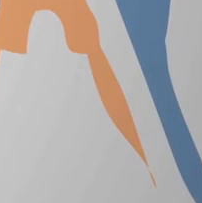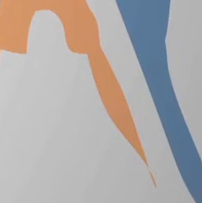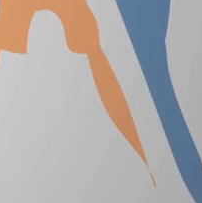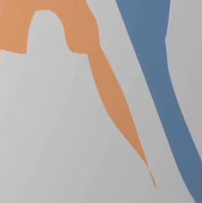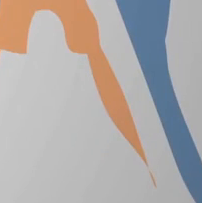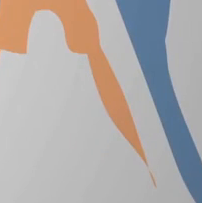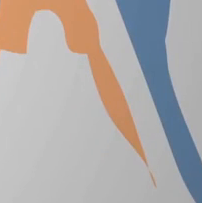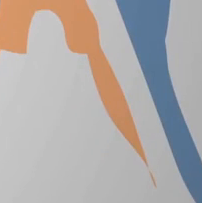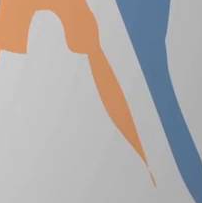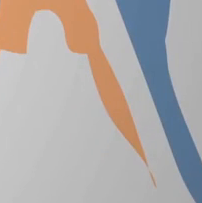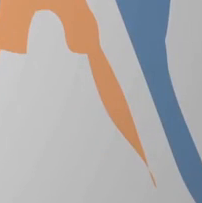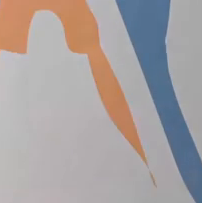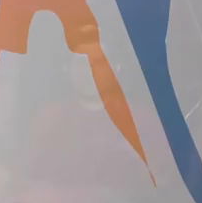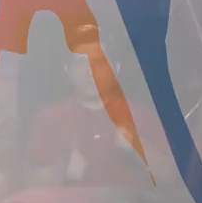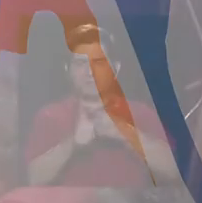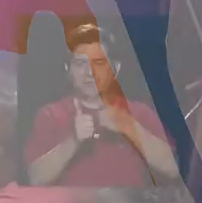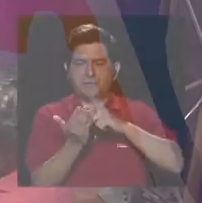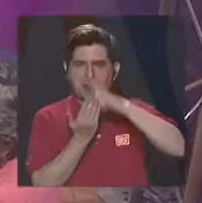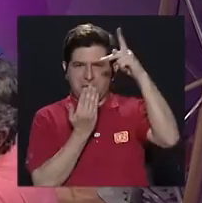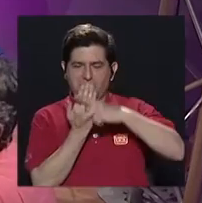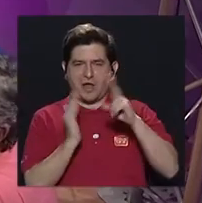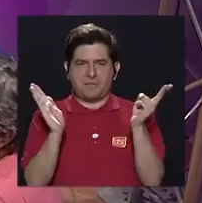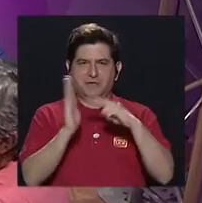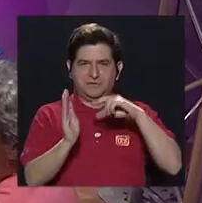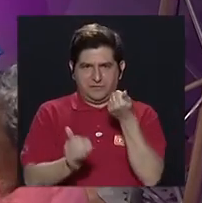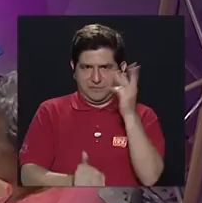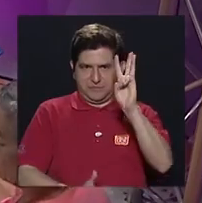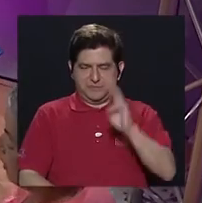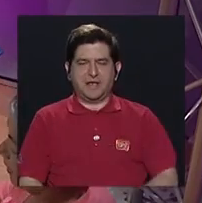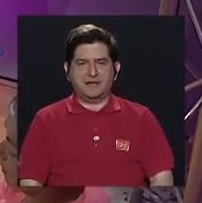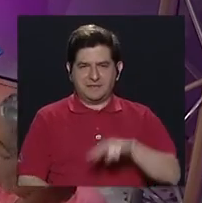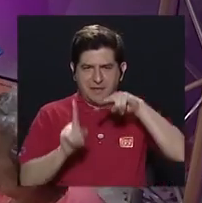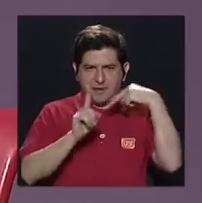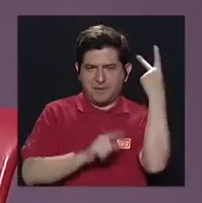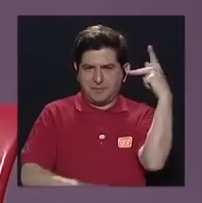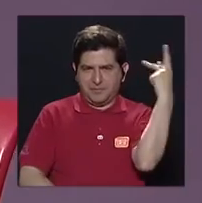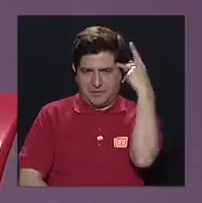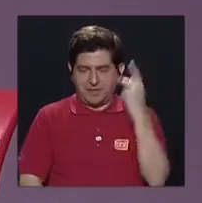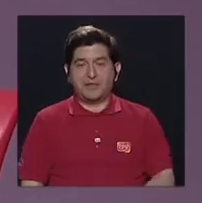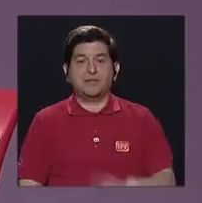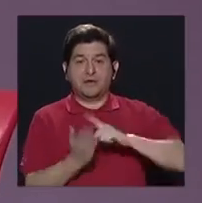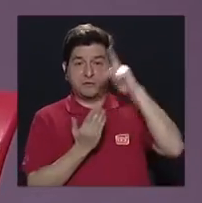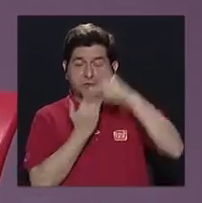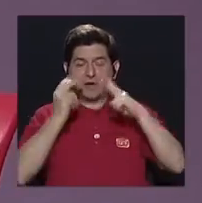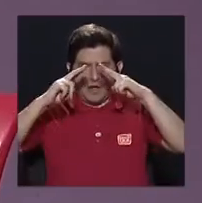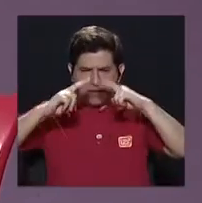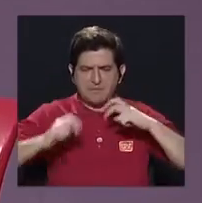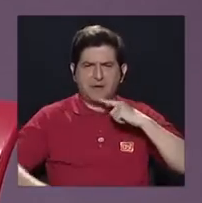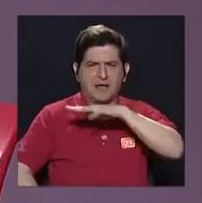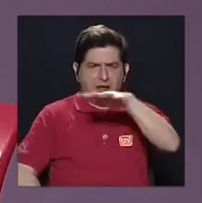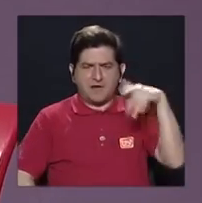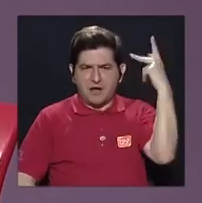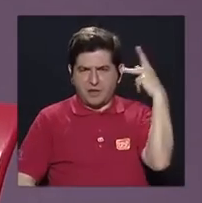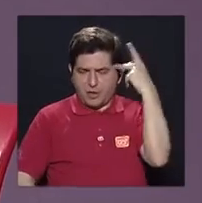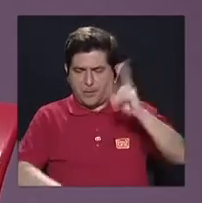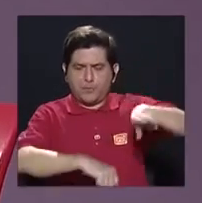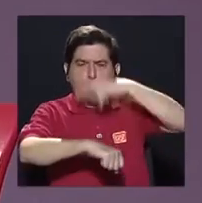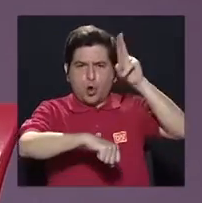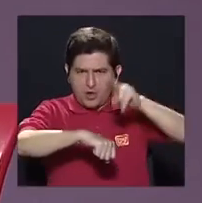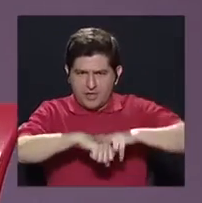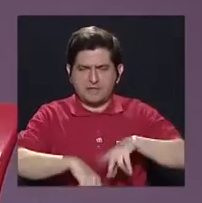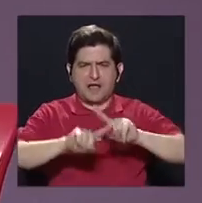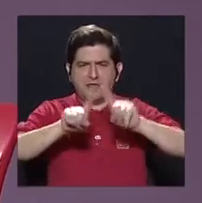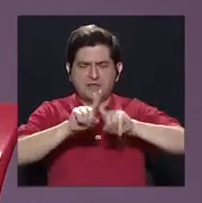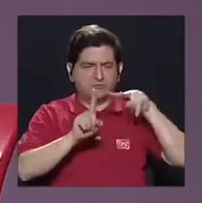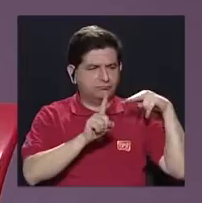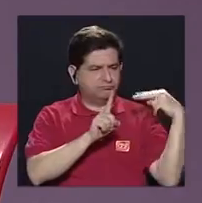Welcome to this first program of 2016 of Miradas Políticas. A program of analysis of the national reality from